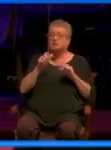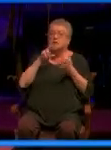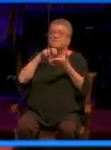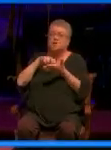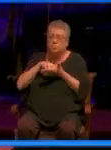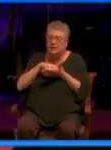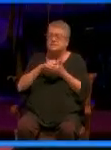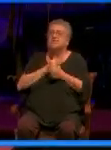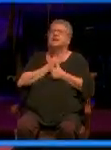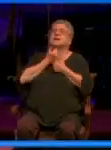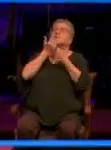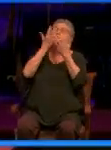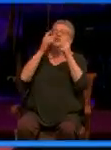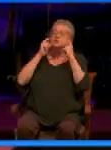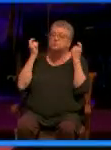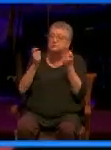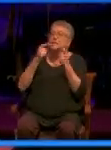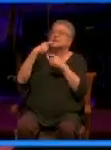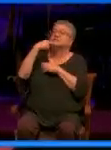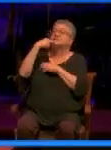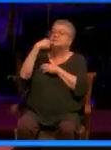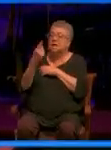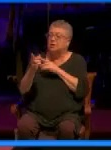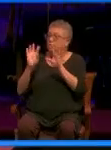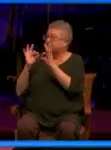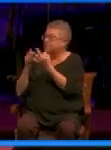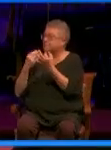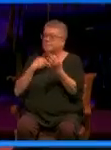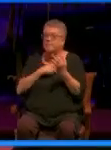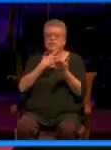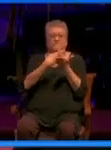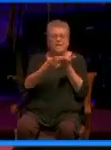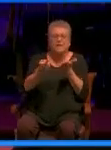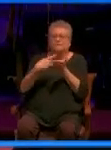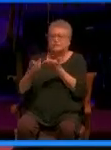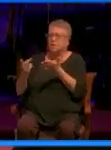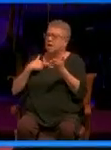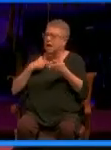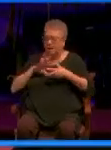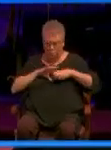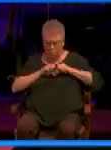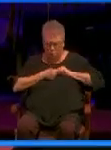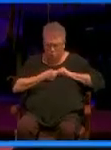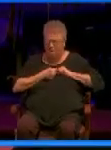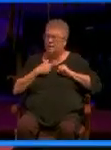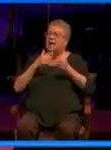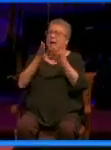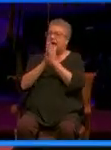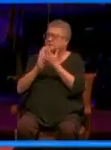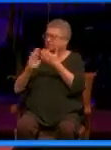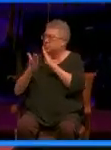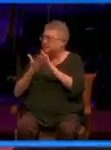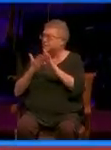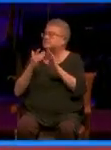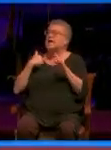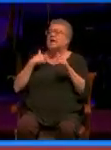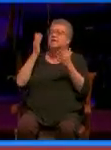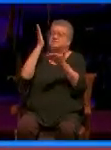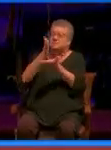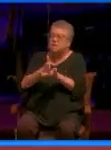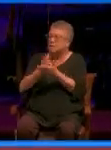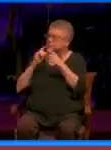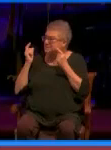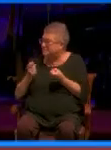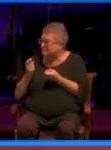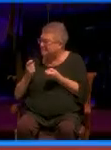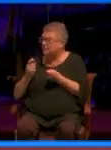and confessing your sin, telling your family members where you have failed, where you are broken, asking for forgiveness and turning from your sin.